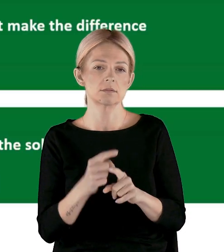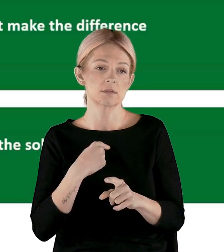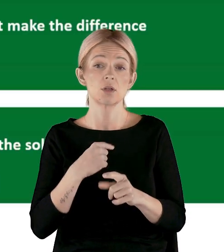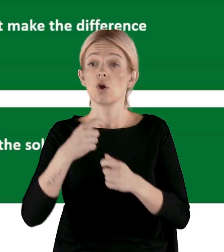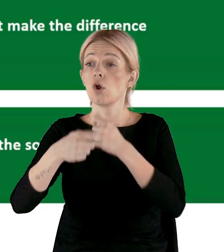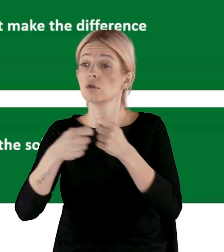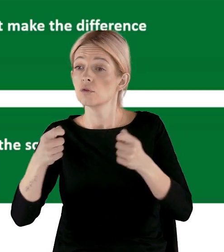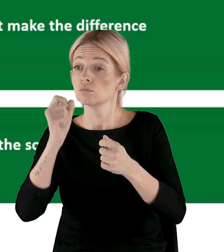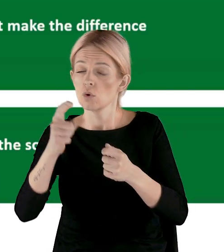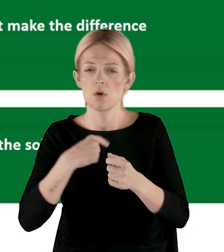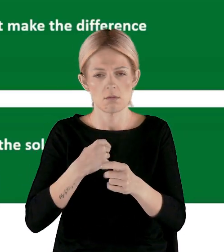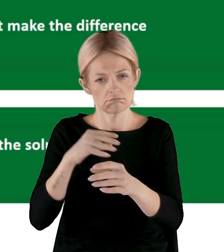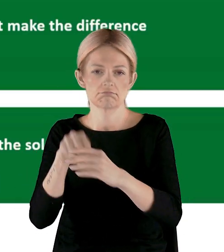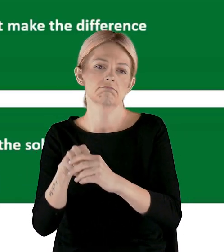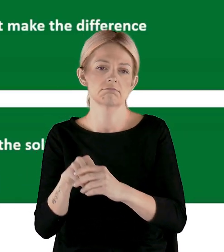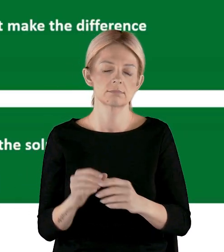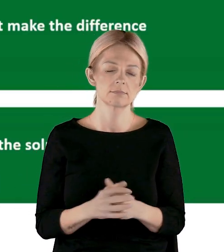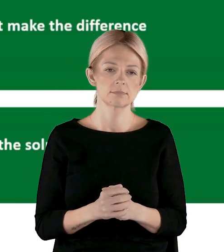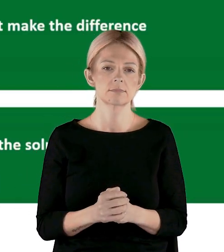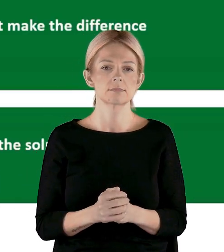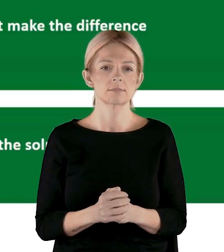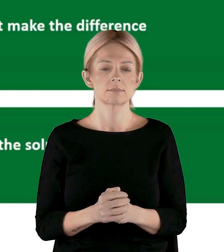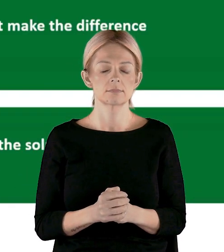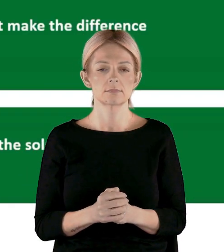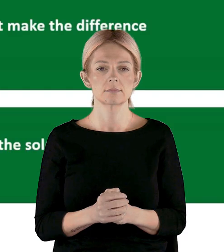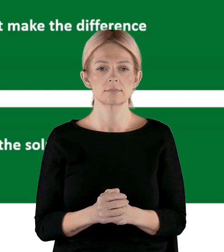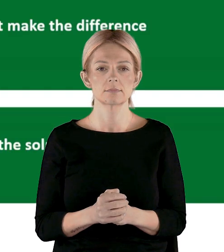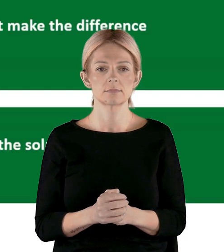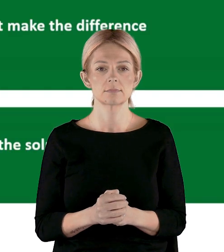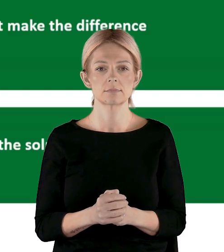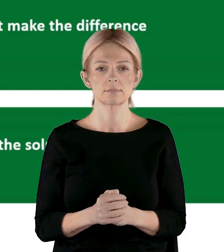practice. And fourth, be part of the solution.